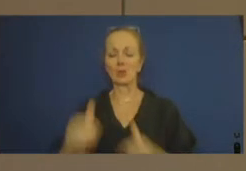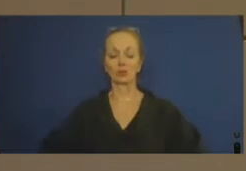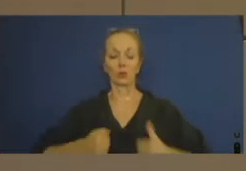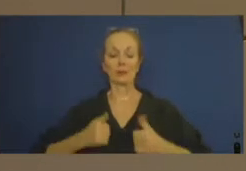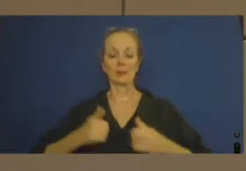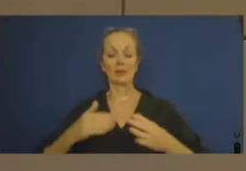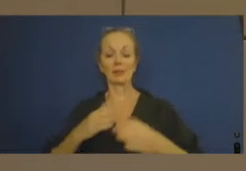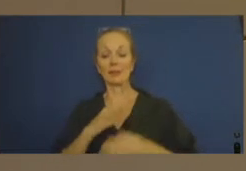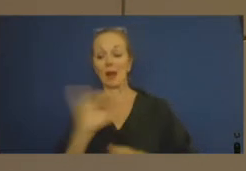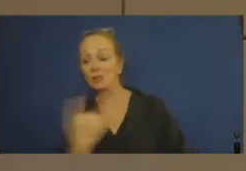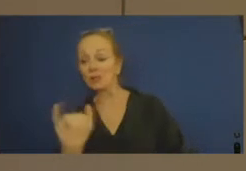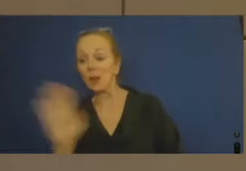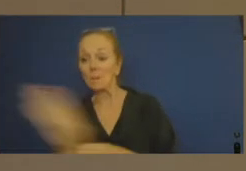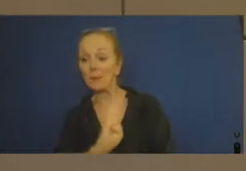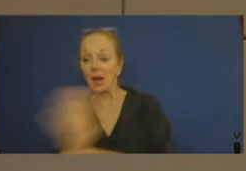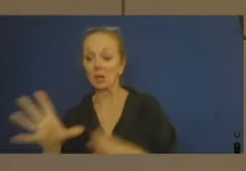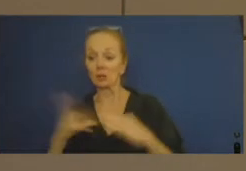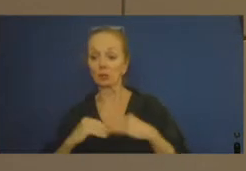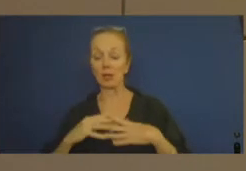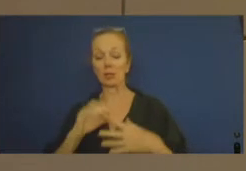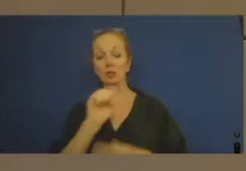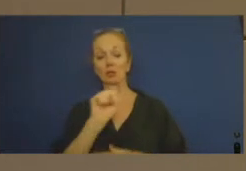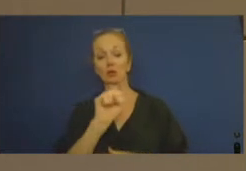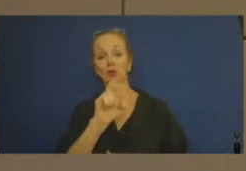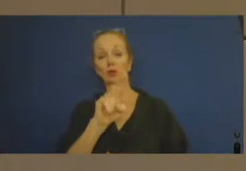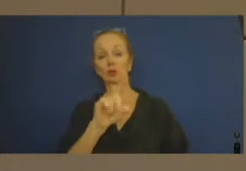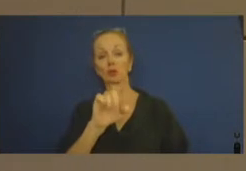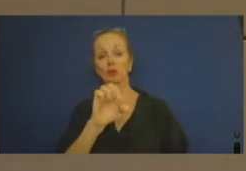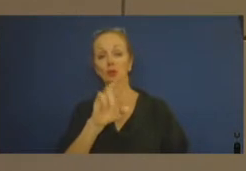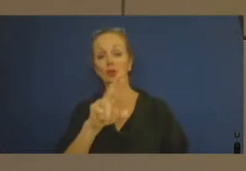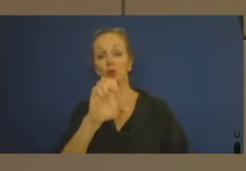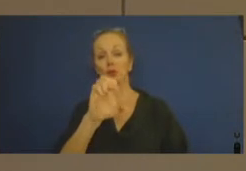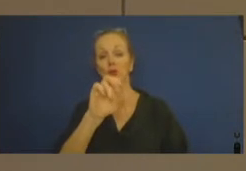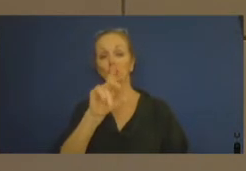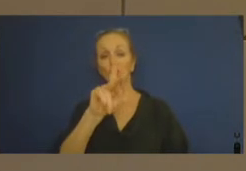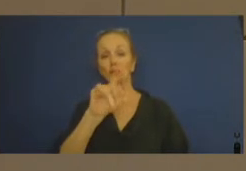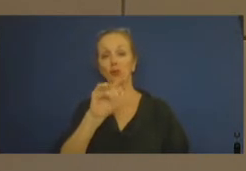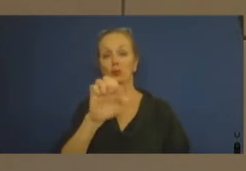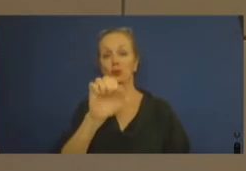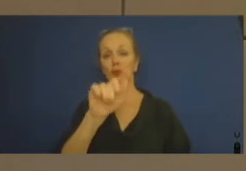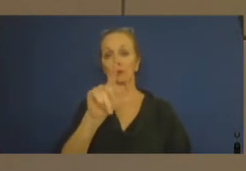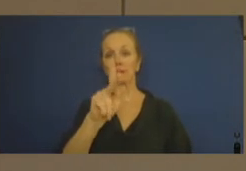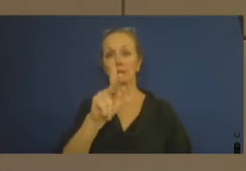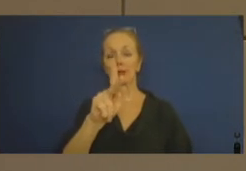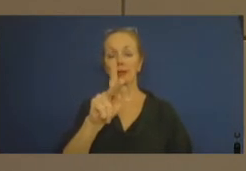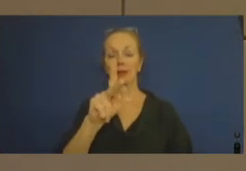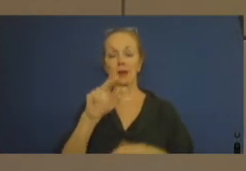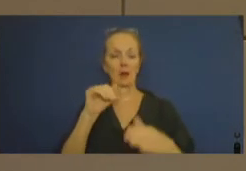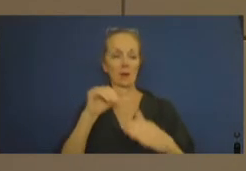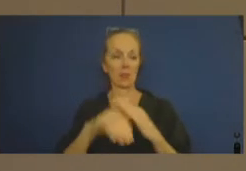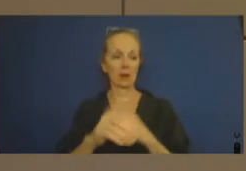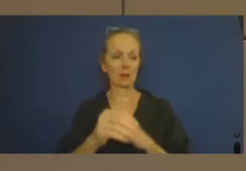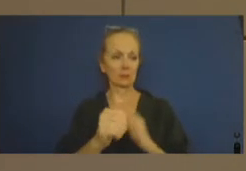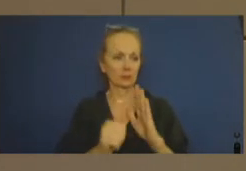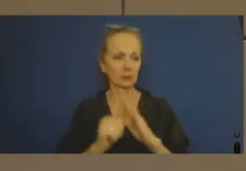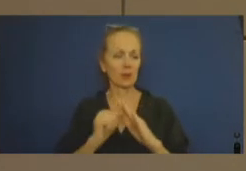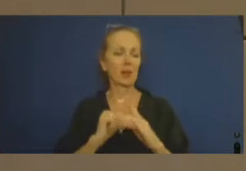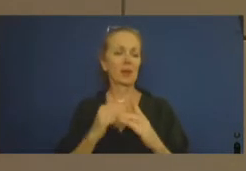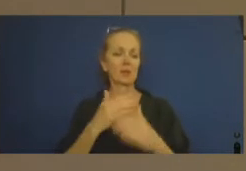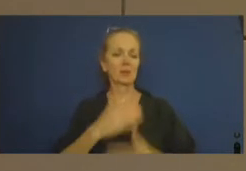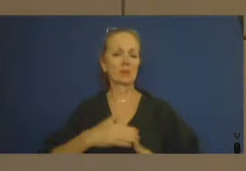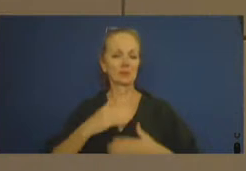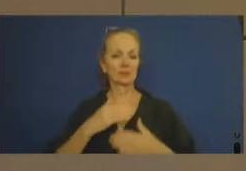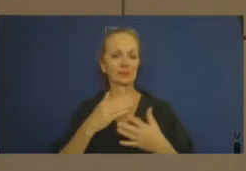in Sugar Creek Corridor have certainly appreciated the effort that we are putting to